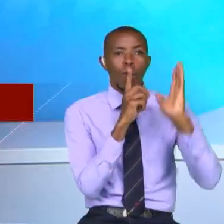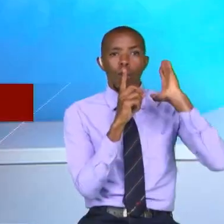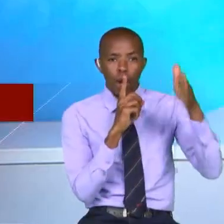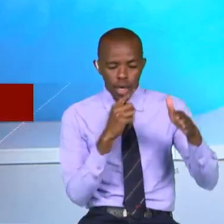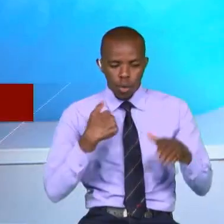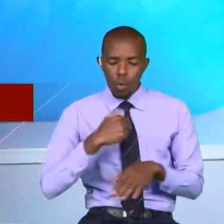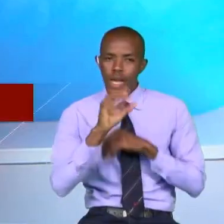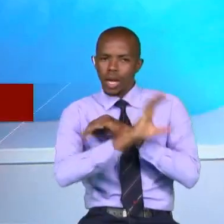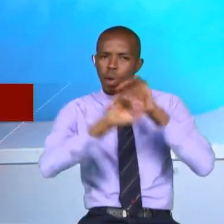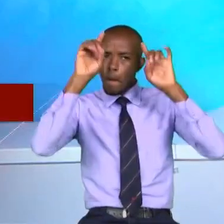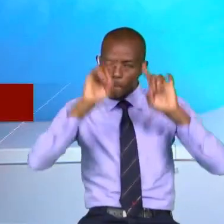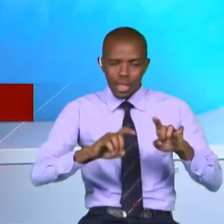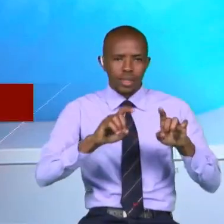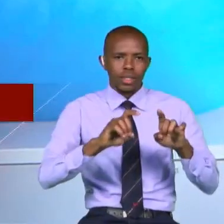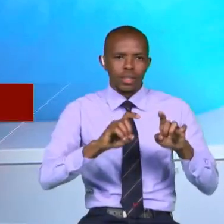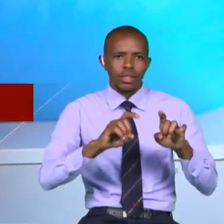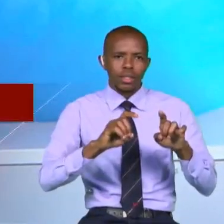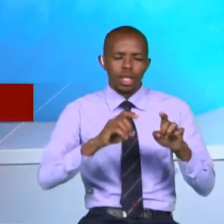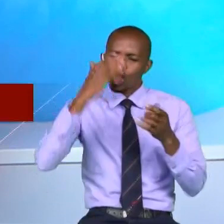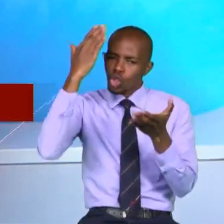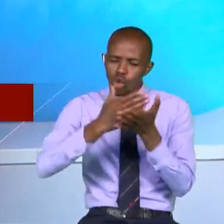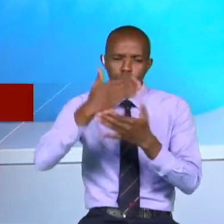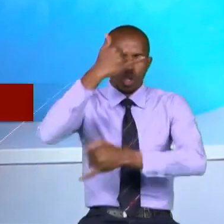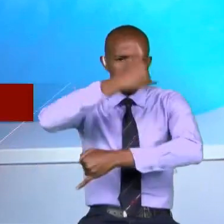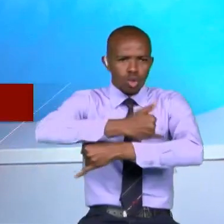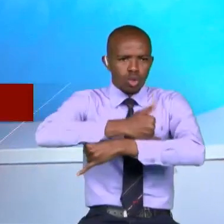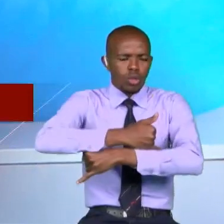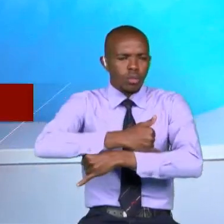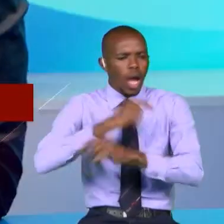a country, we must set that bar of institutions